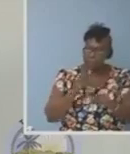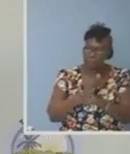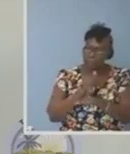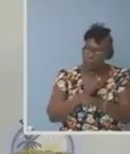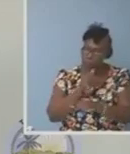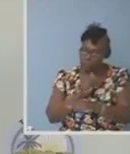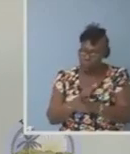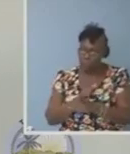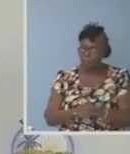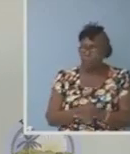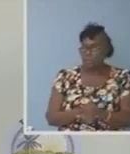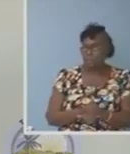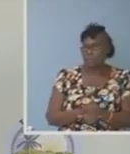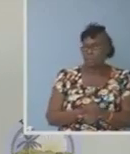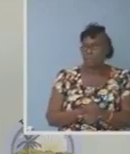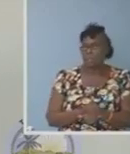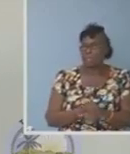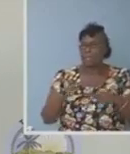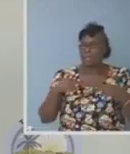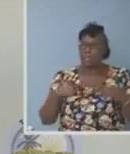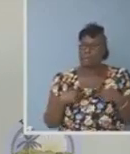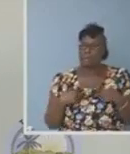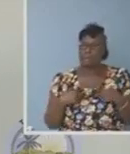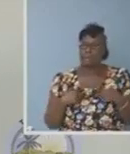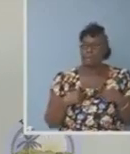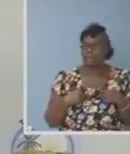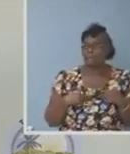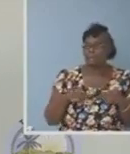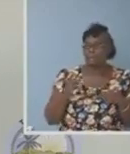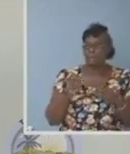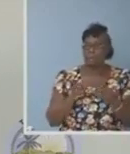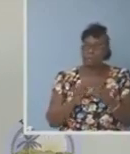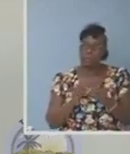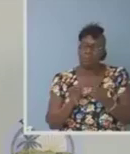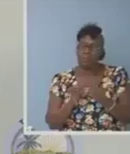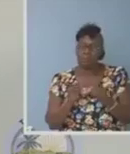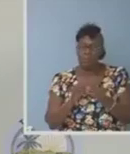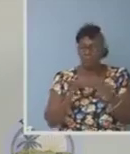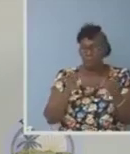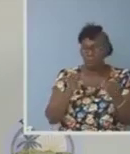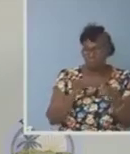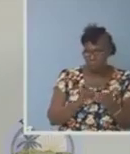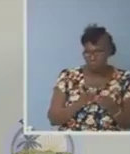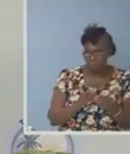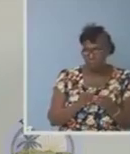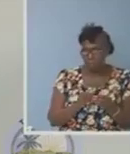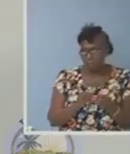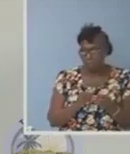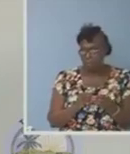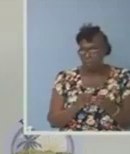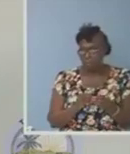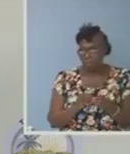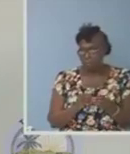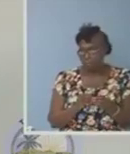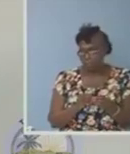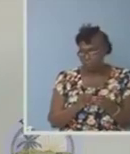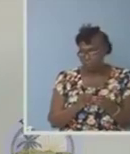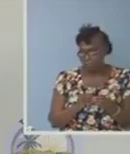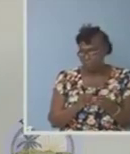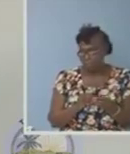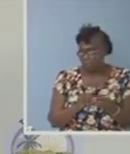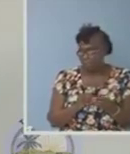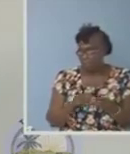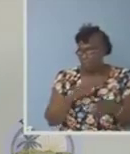of competitiveness, and there is definitely going to have to be a new brand and a new type